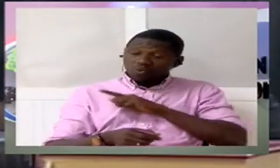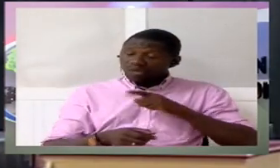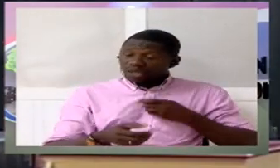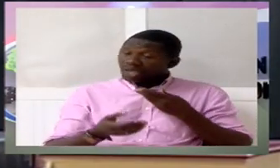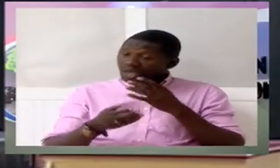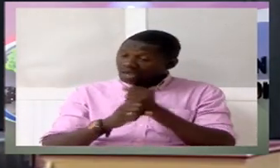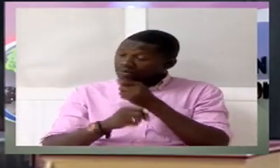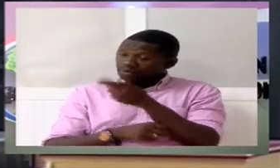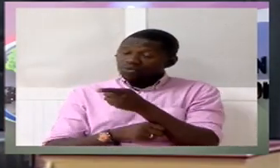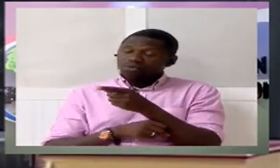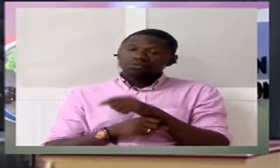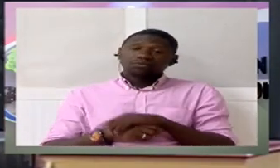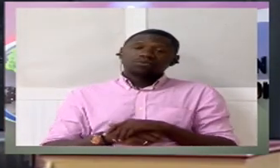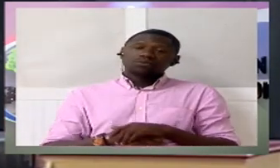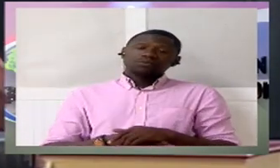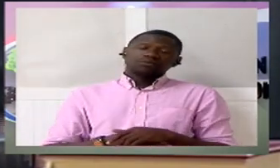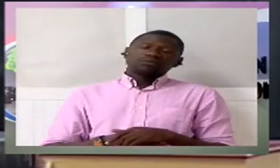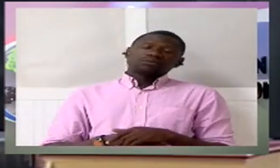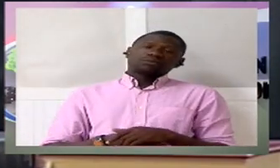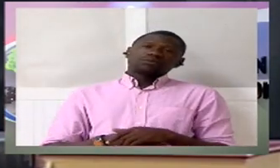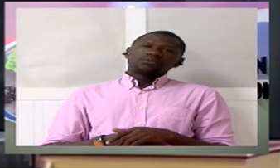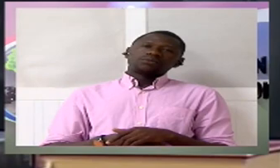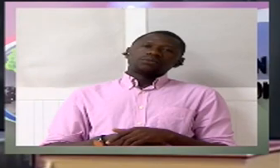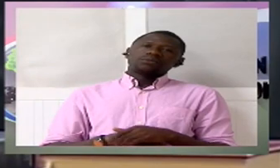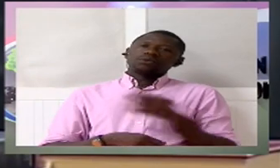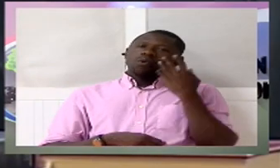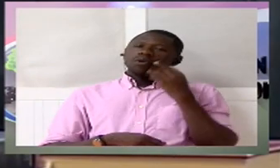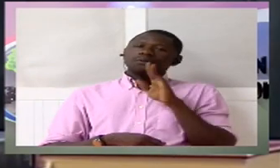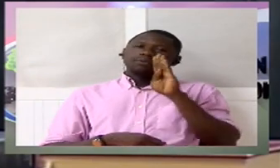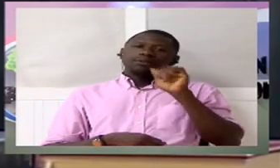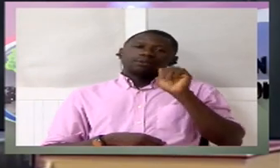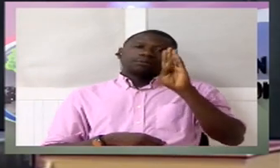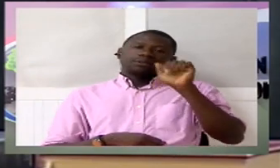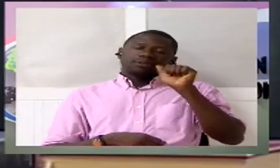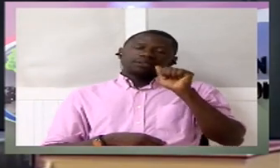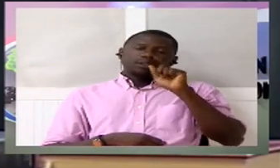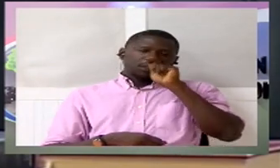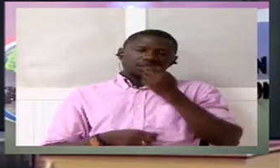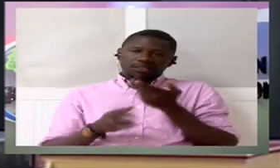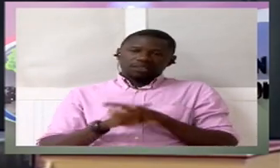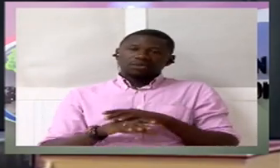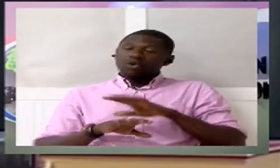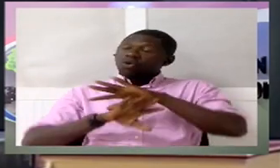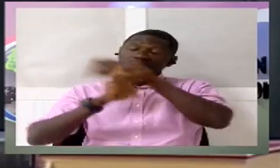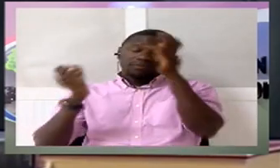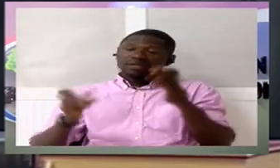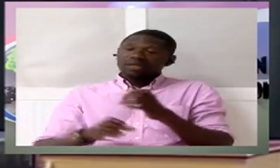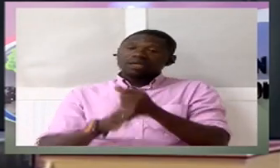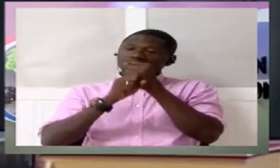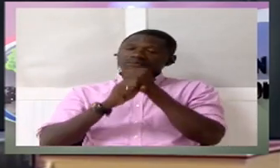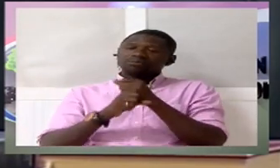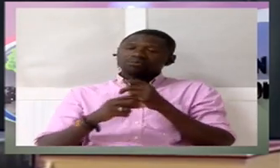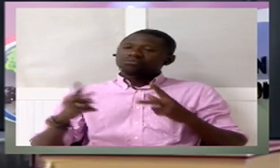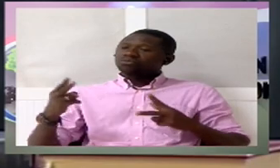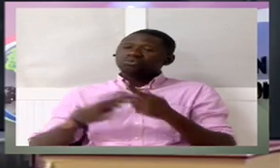Saimbrim Baba Fata Doro. So when Baba died, after that, Makurubi Kuntuta, all of that assistance was cut